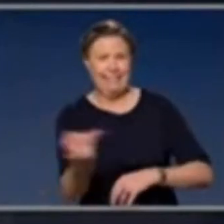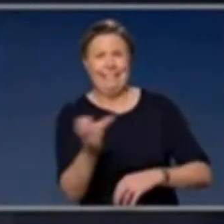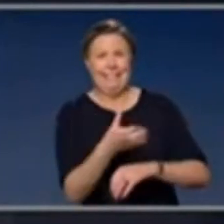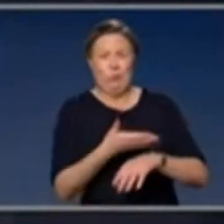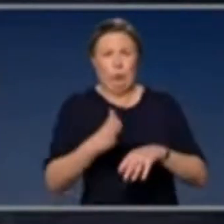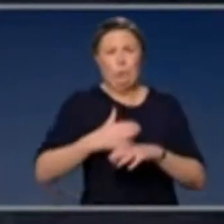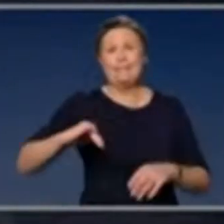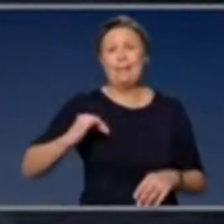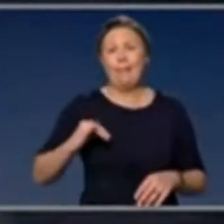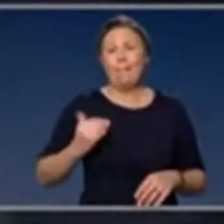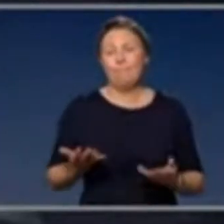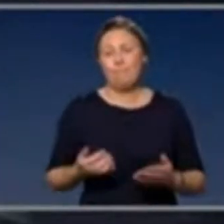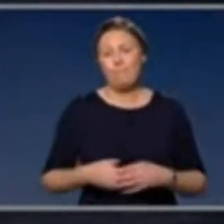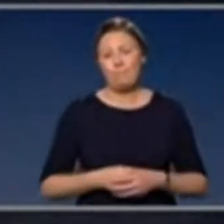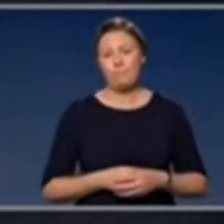in there. So